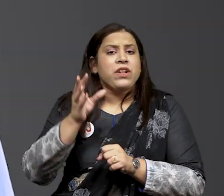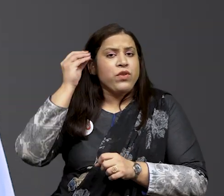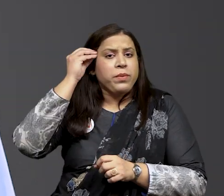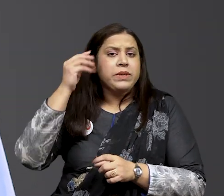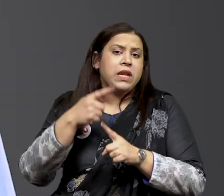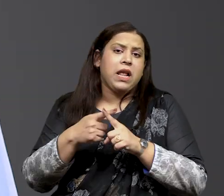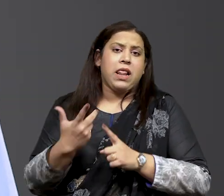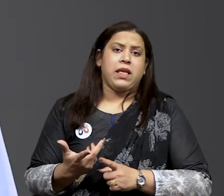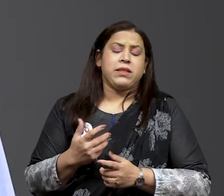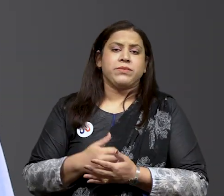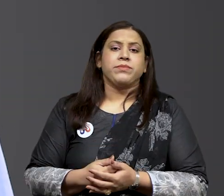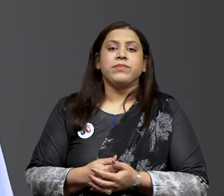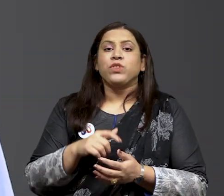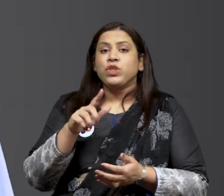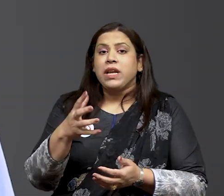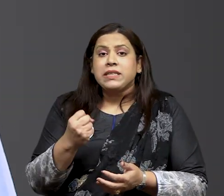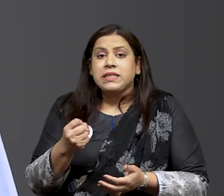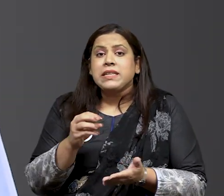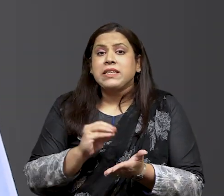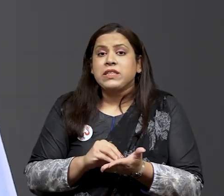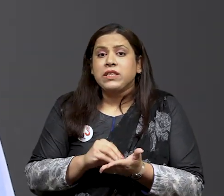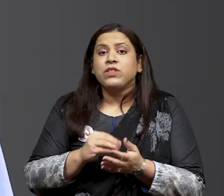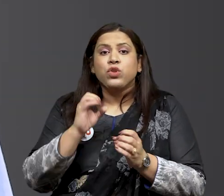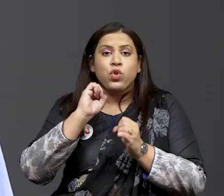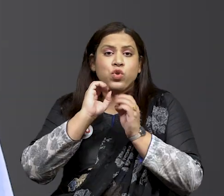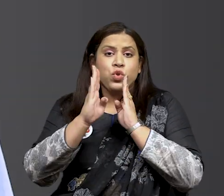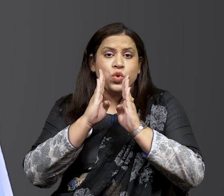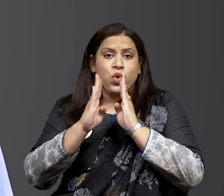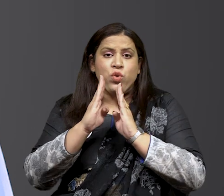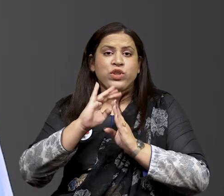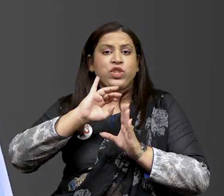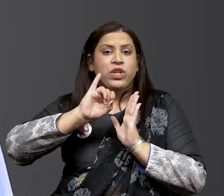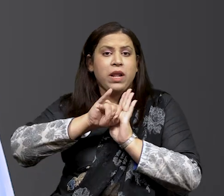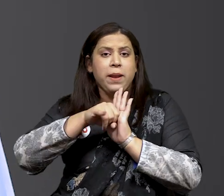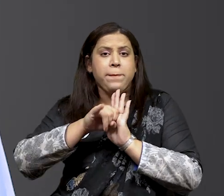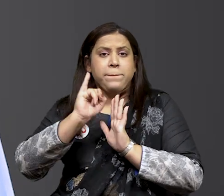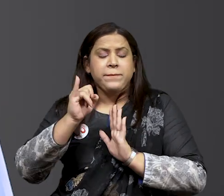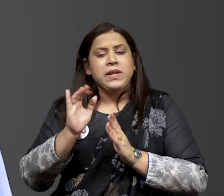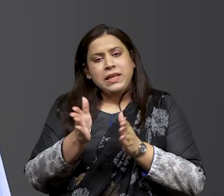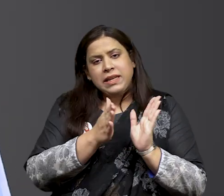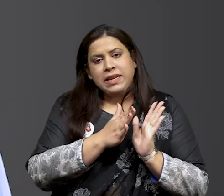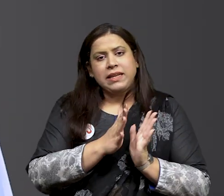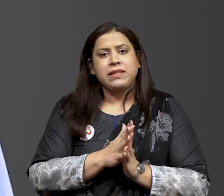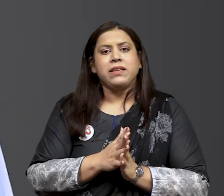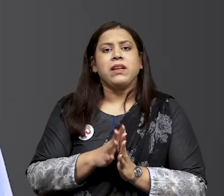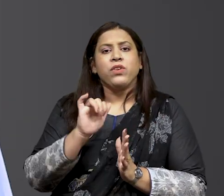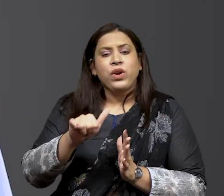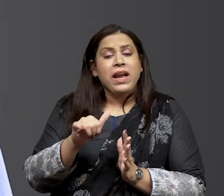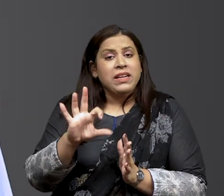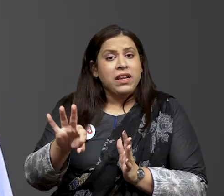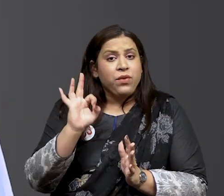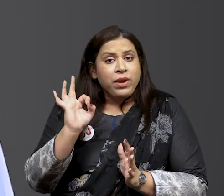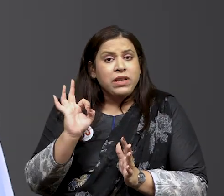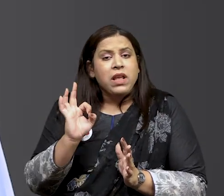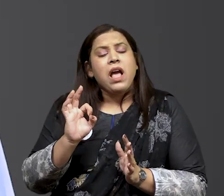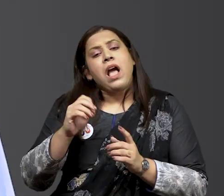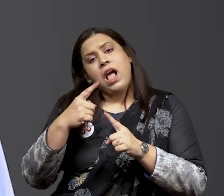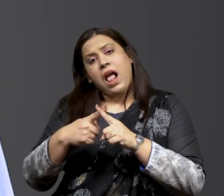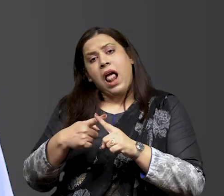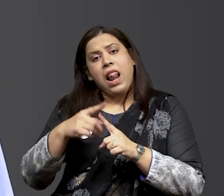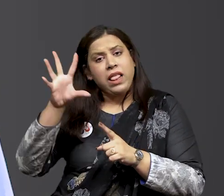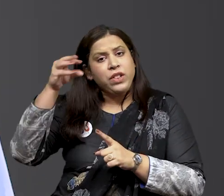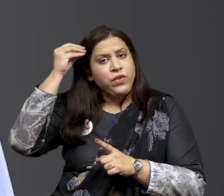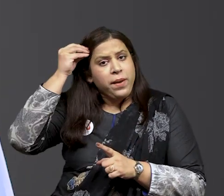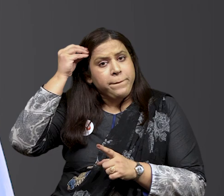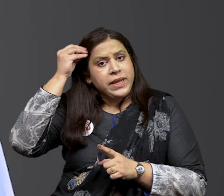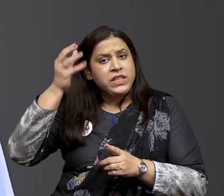misinformation. So despite all of the benefits that social media did provide in terms of freedom of speech, etc., we still felt like